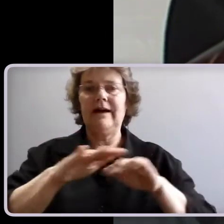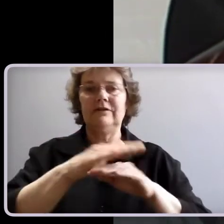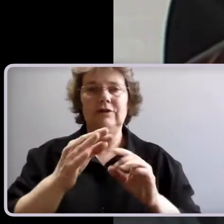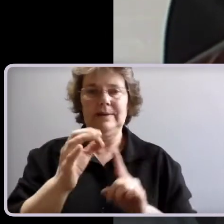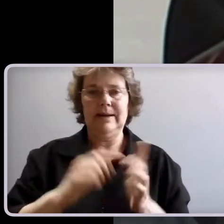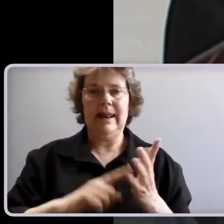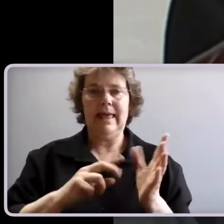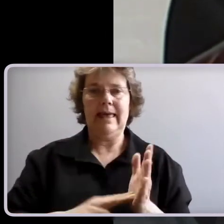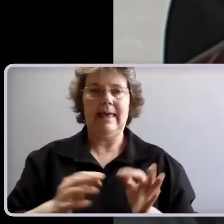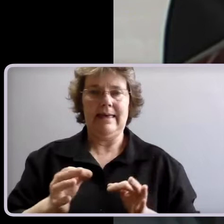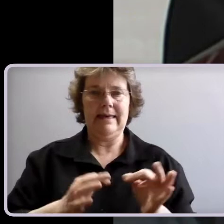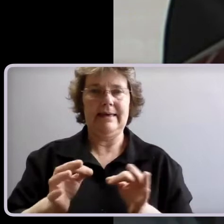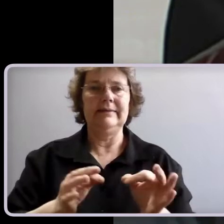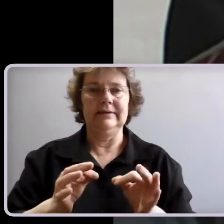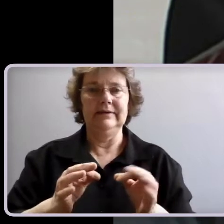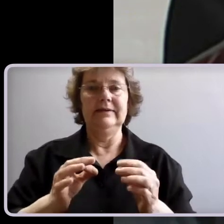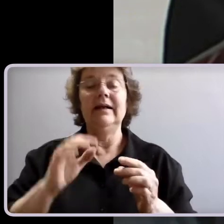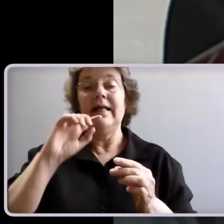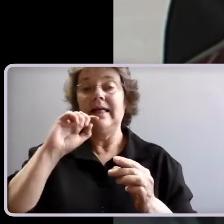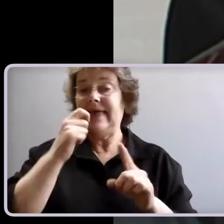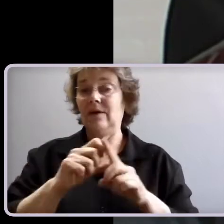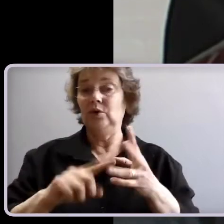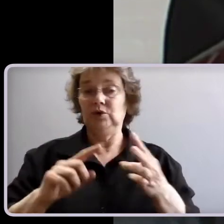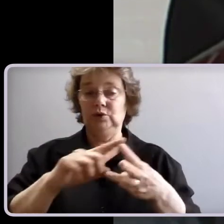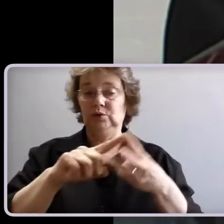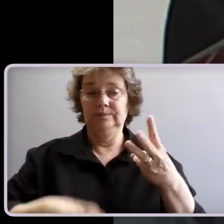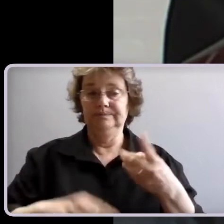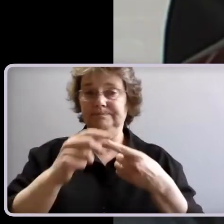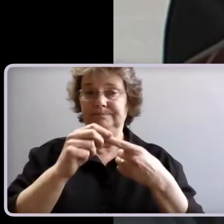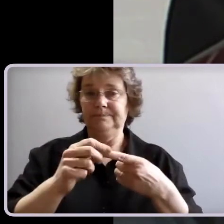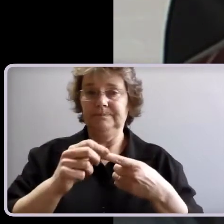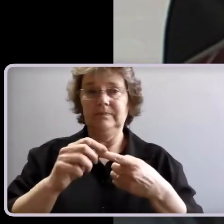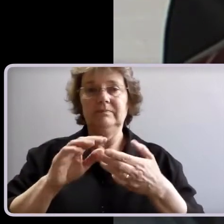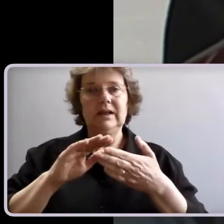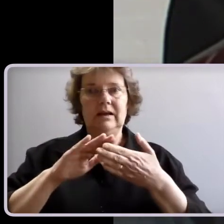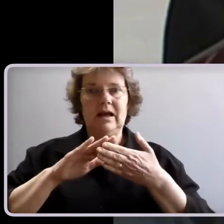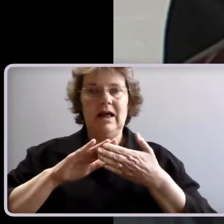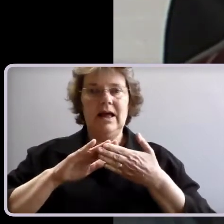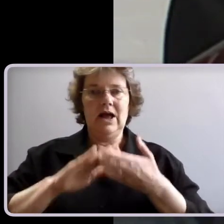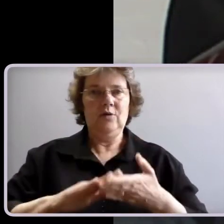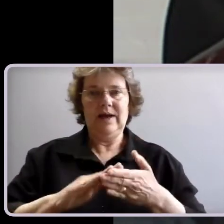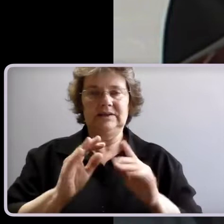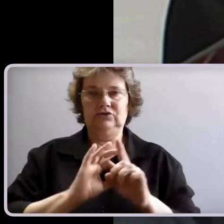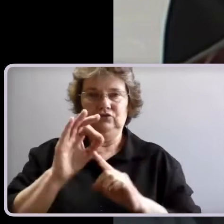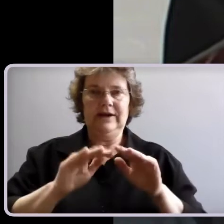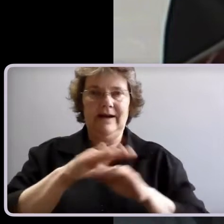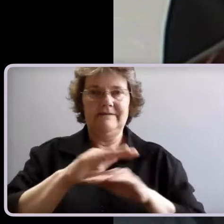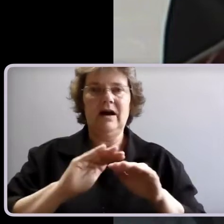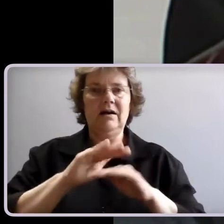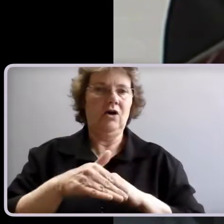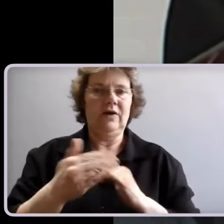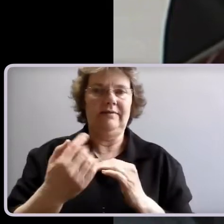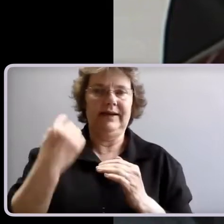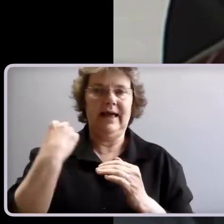would do 3 things. It would help us recover from the last 2 years. It would provide the ongoing support that we need to stay safe